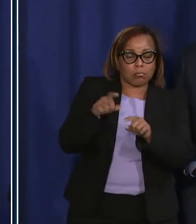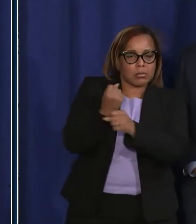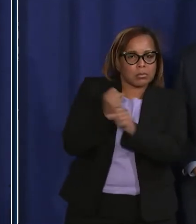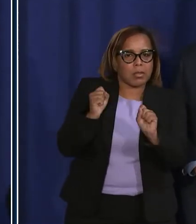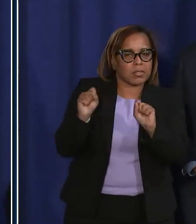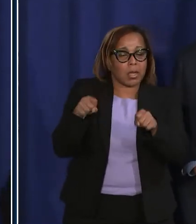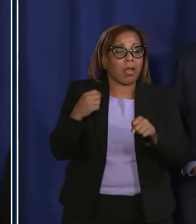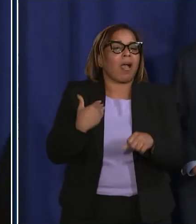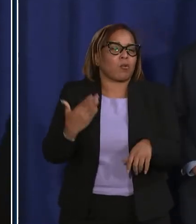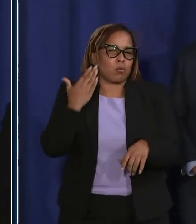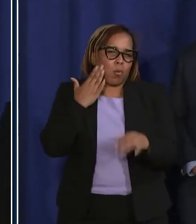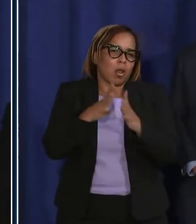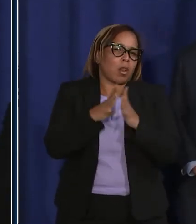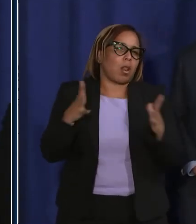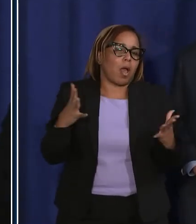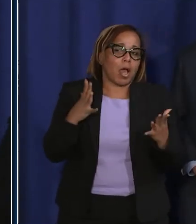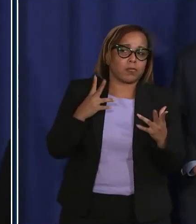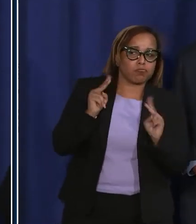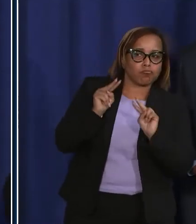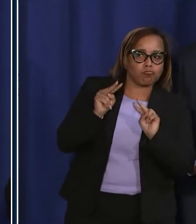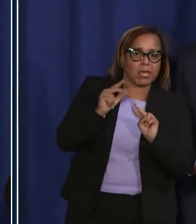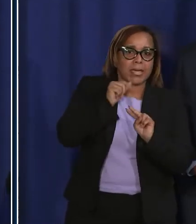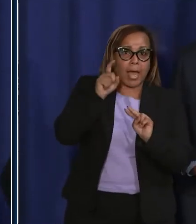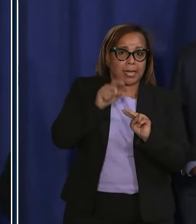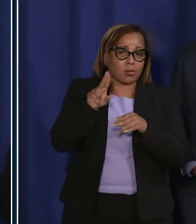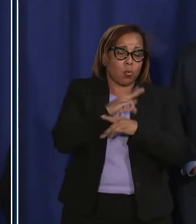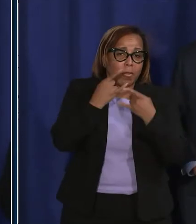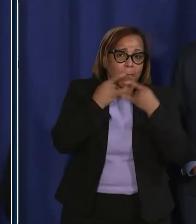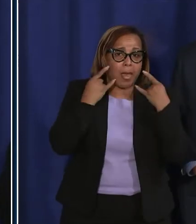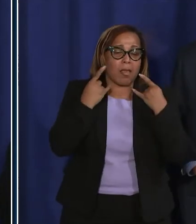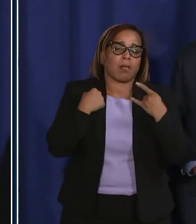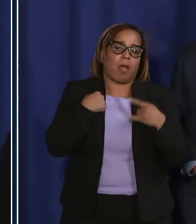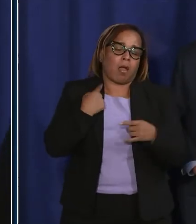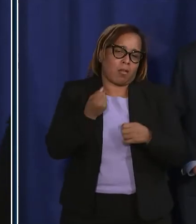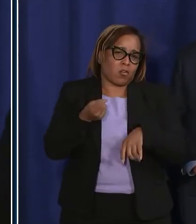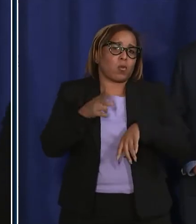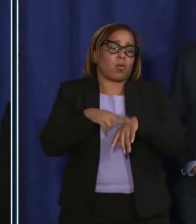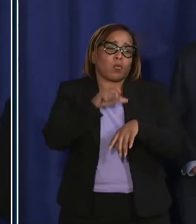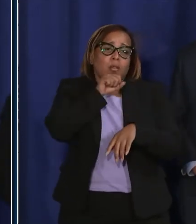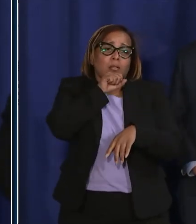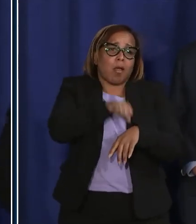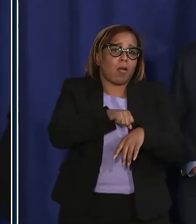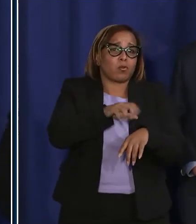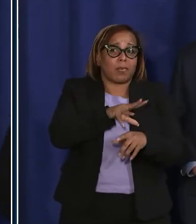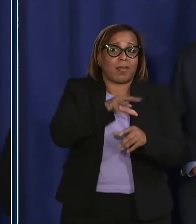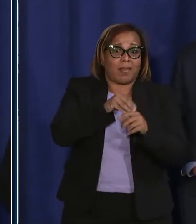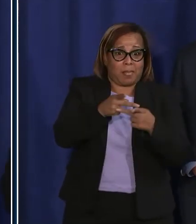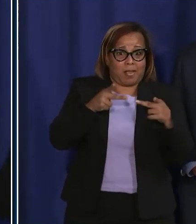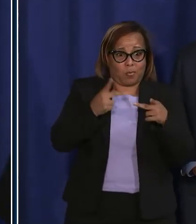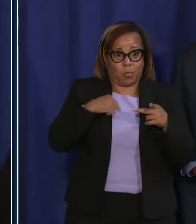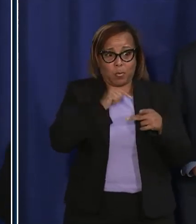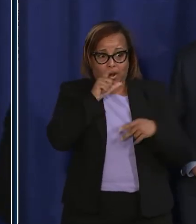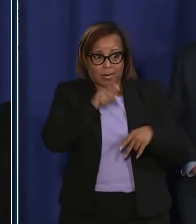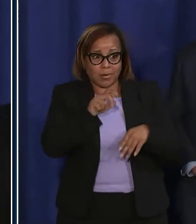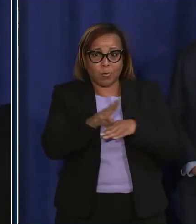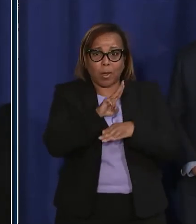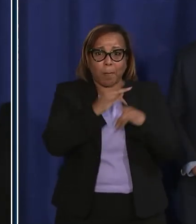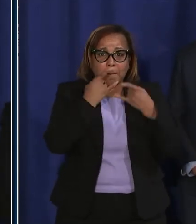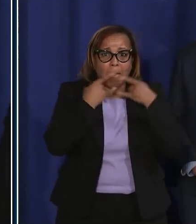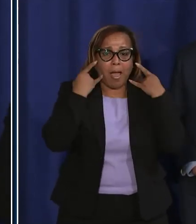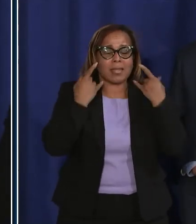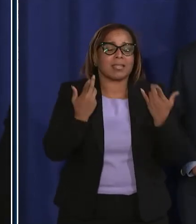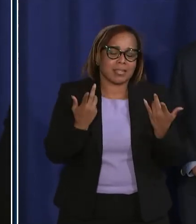can. I know there's a lot of interest in not needing to wear the mask. I, of course, would love to be in the place where we would not need to wear